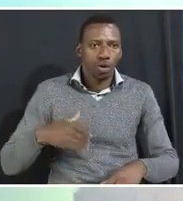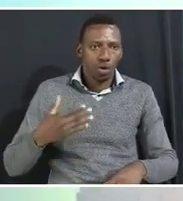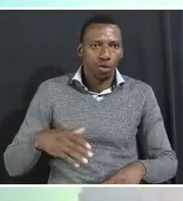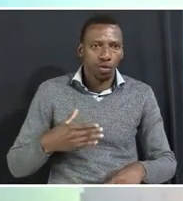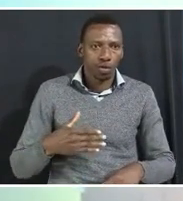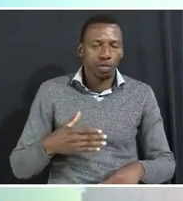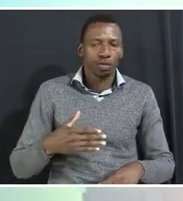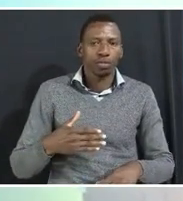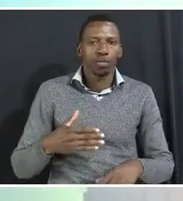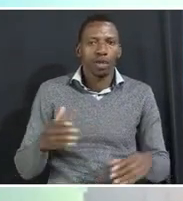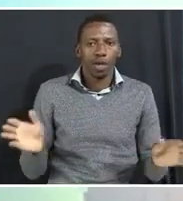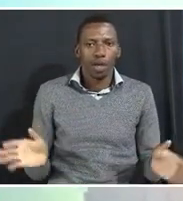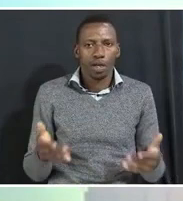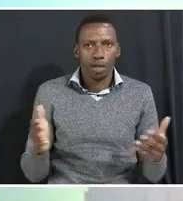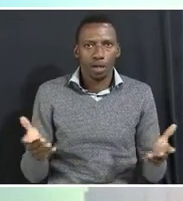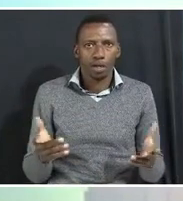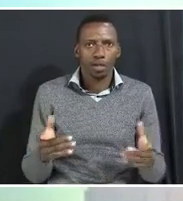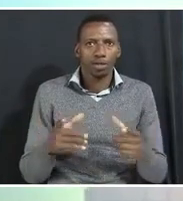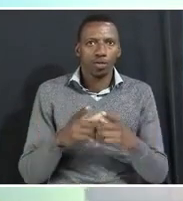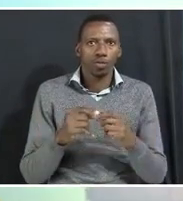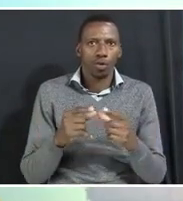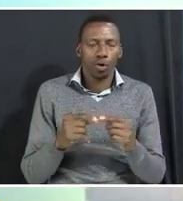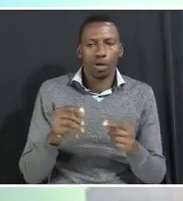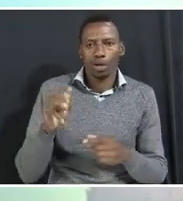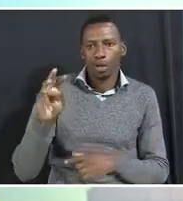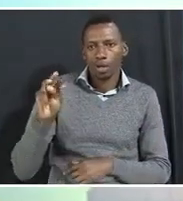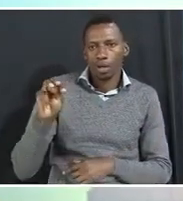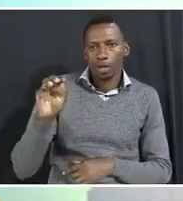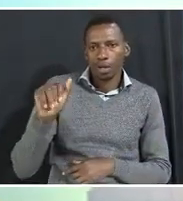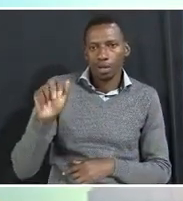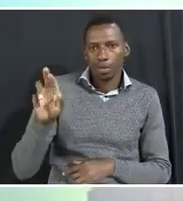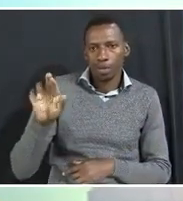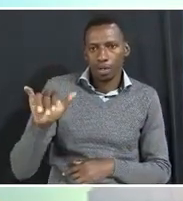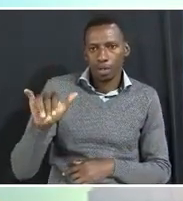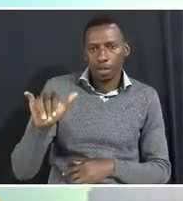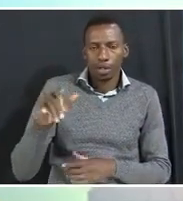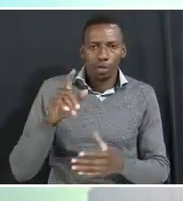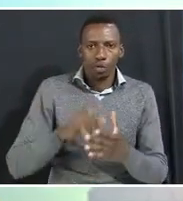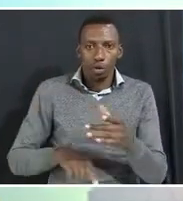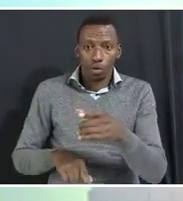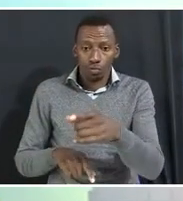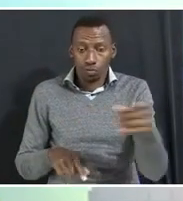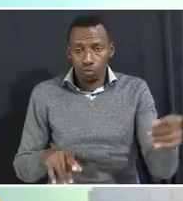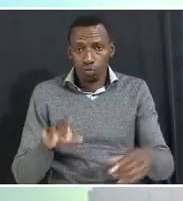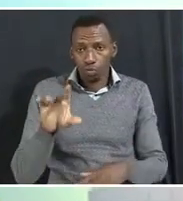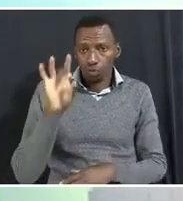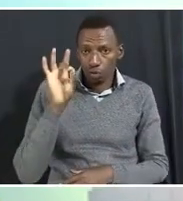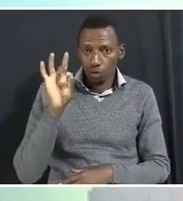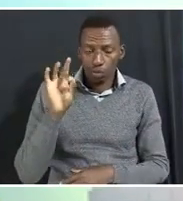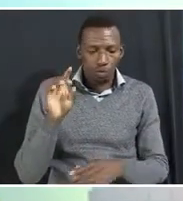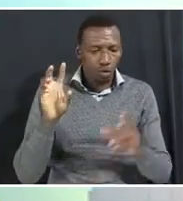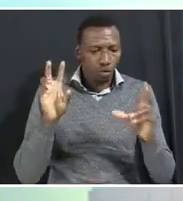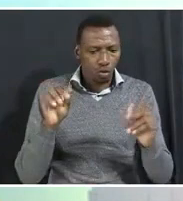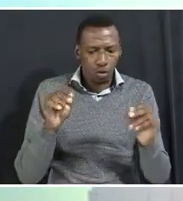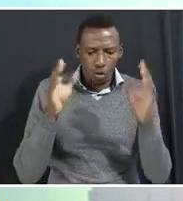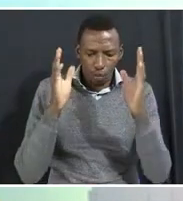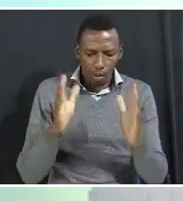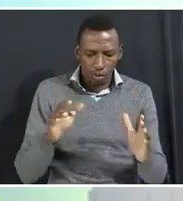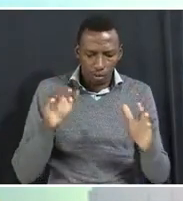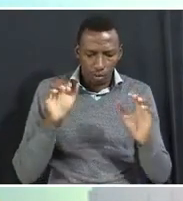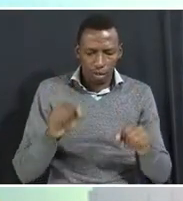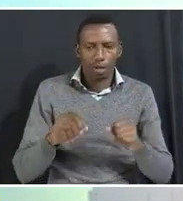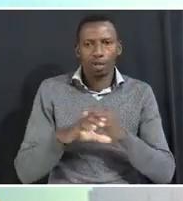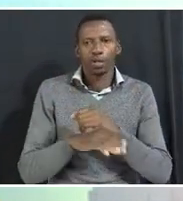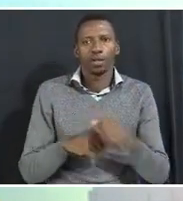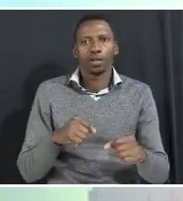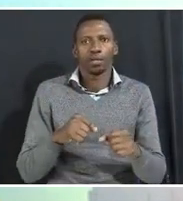know, what you have chosen, no one can take away from you being at the feet of Jesus. May the